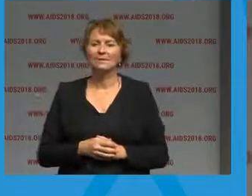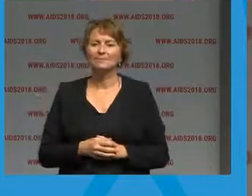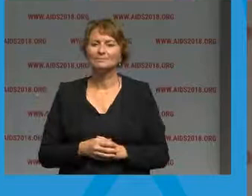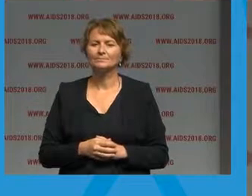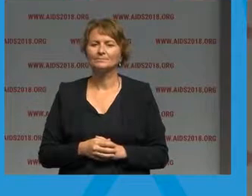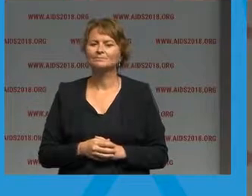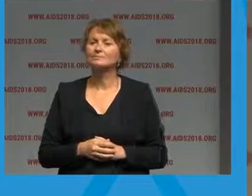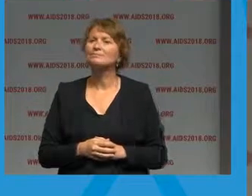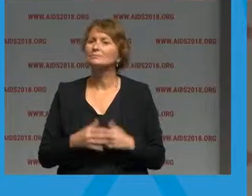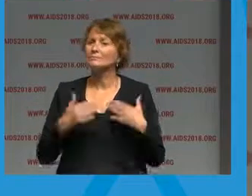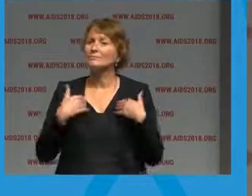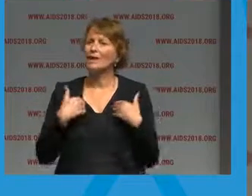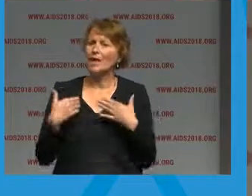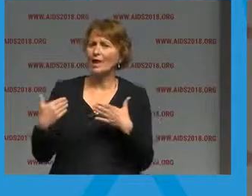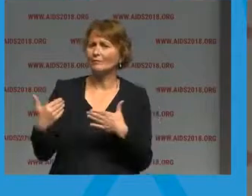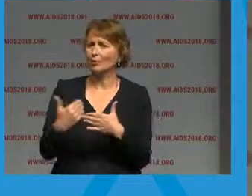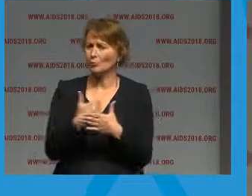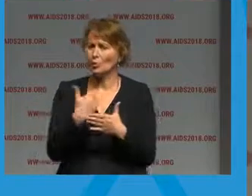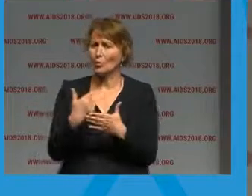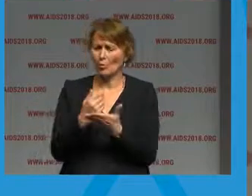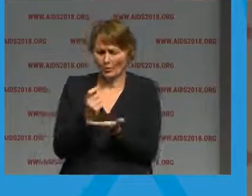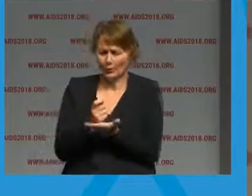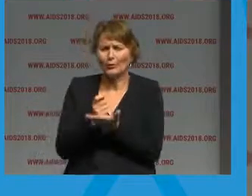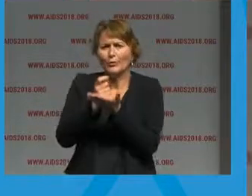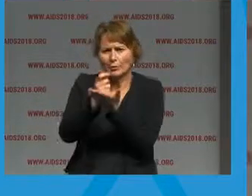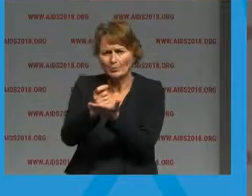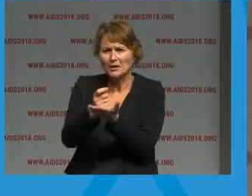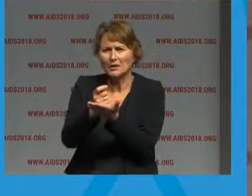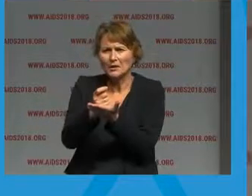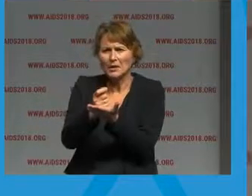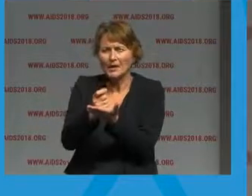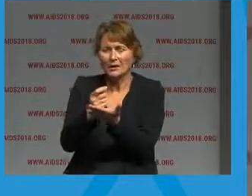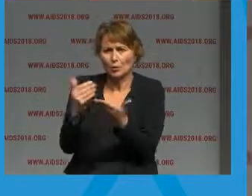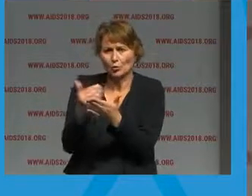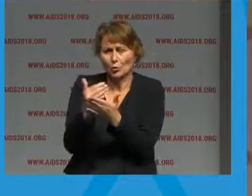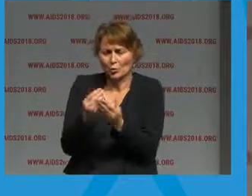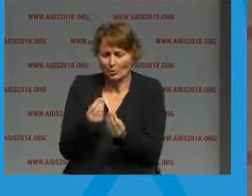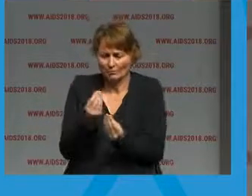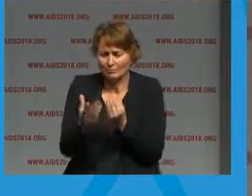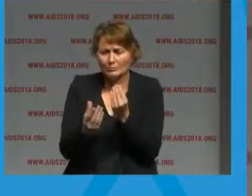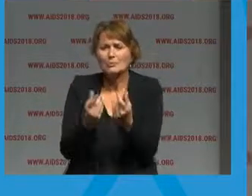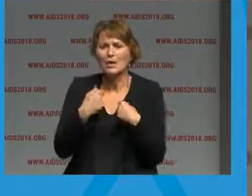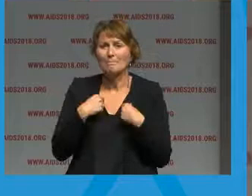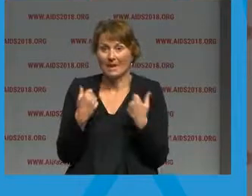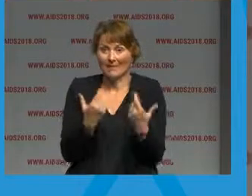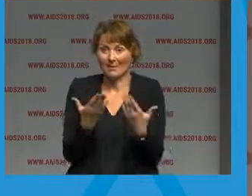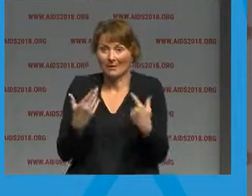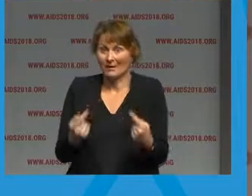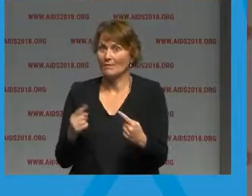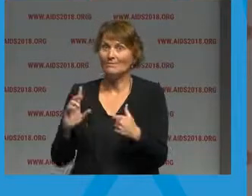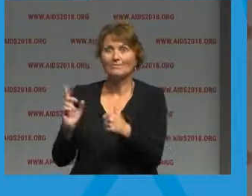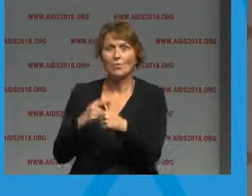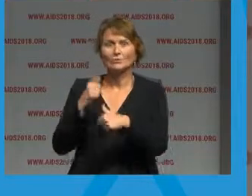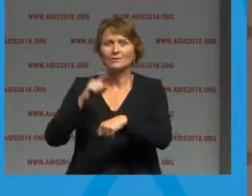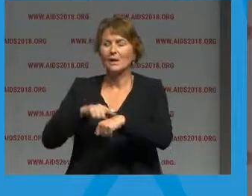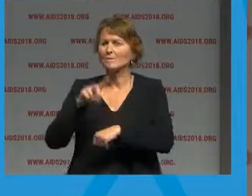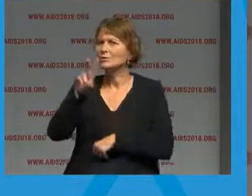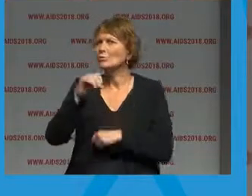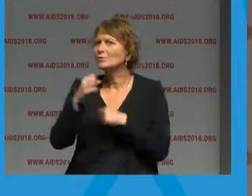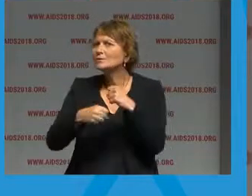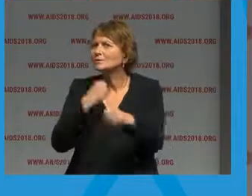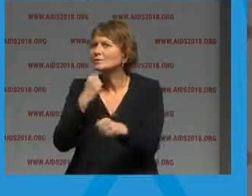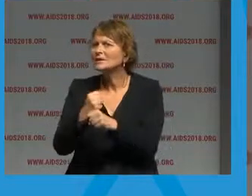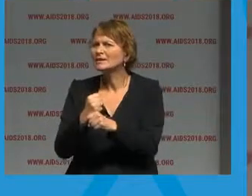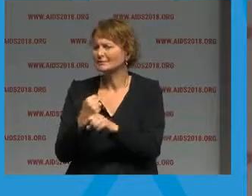new therapeutics available for the first time in 20 years. Available, I'll go back to that in a second, as Carol just mentioned.